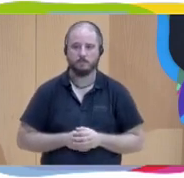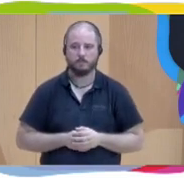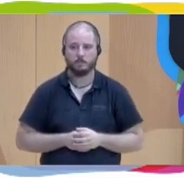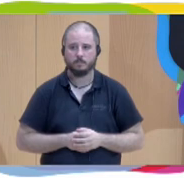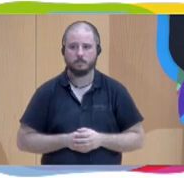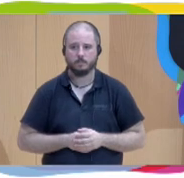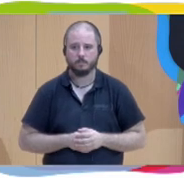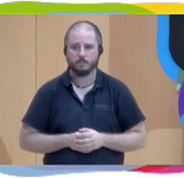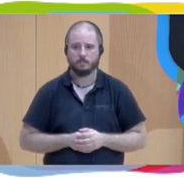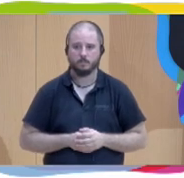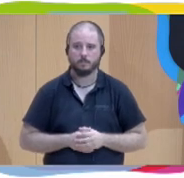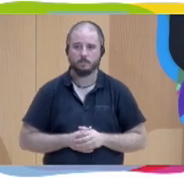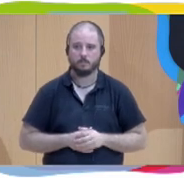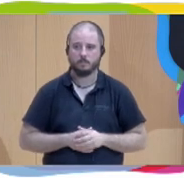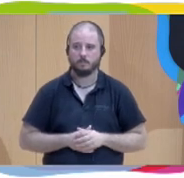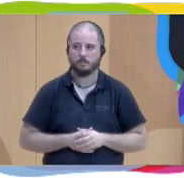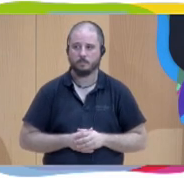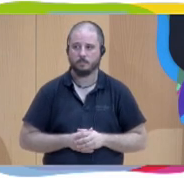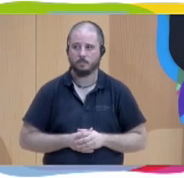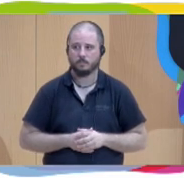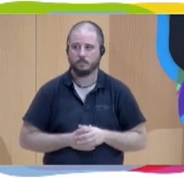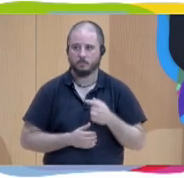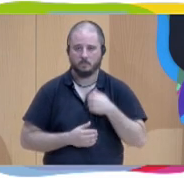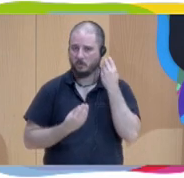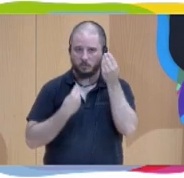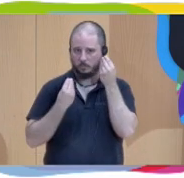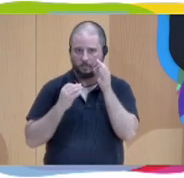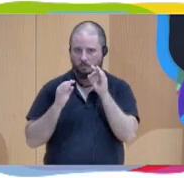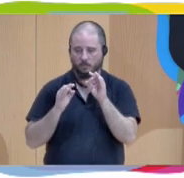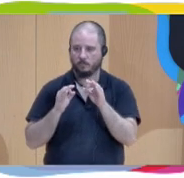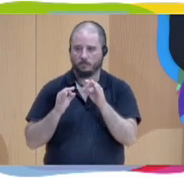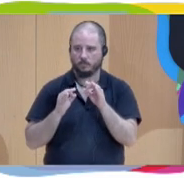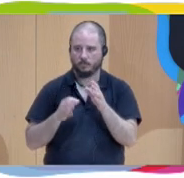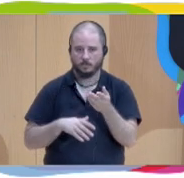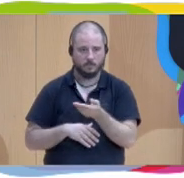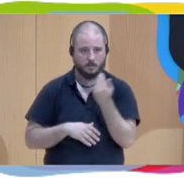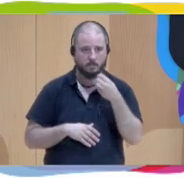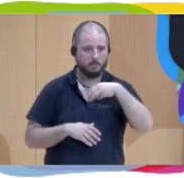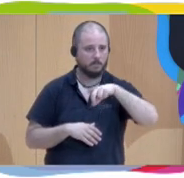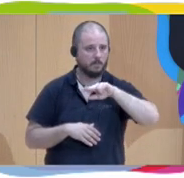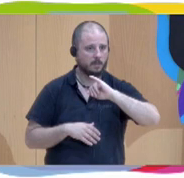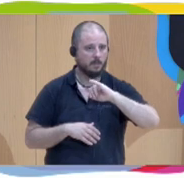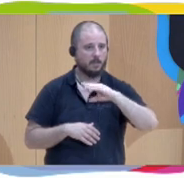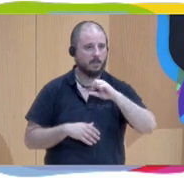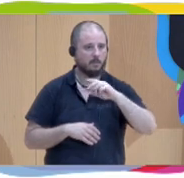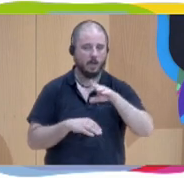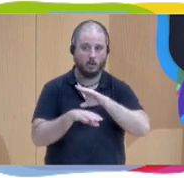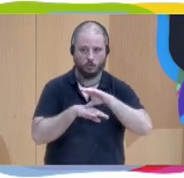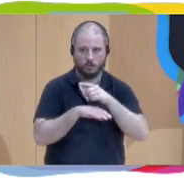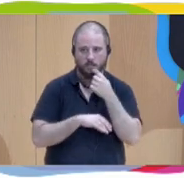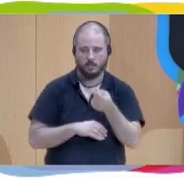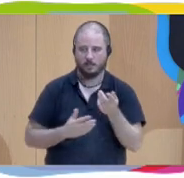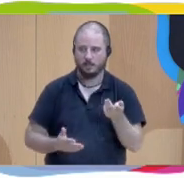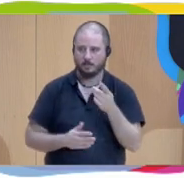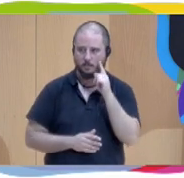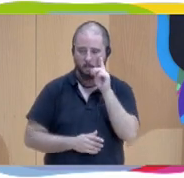moment. Like Maria Carmen said in the first, this seems to be suitable, this